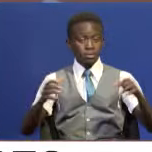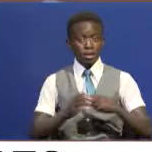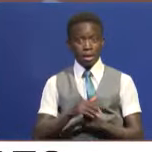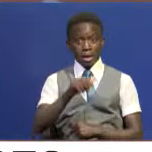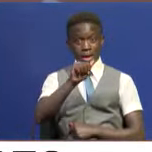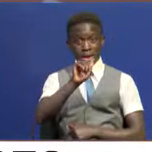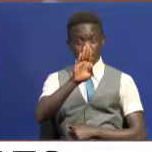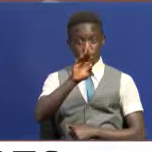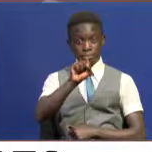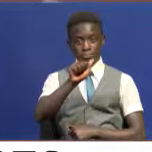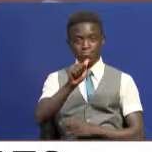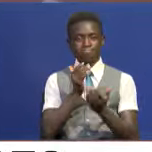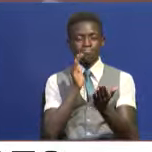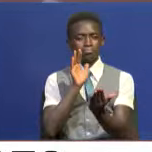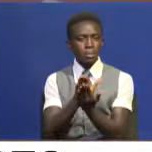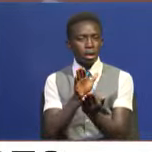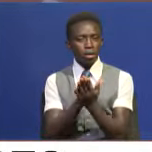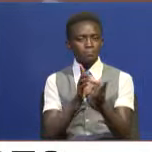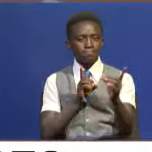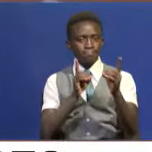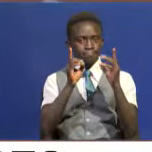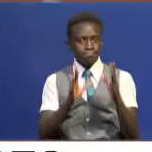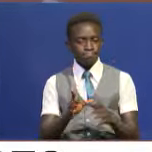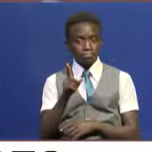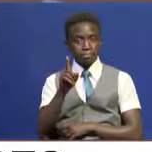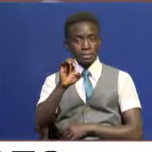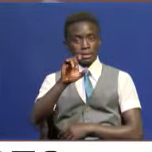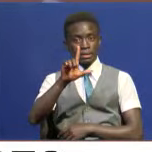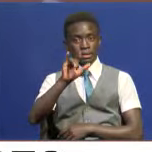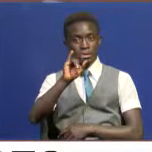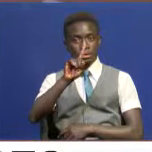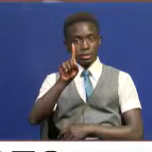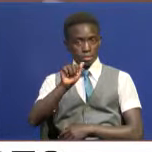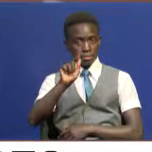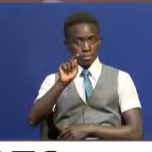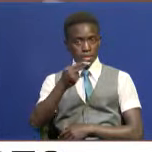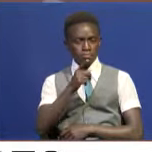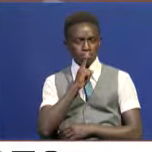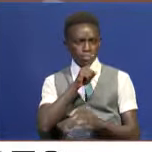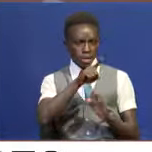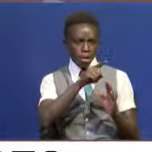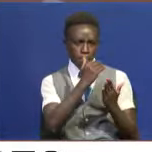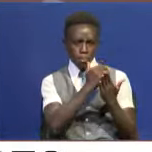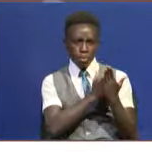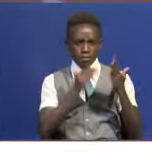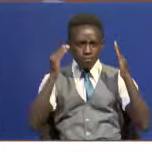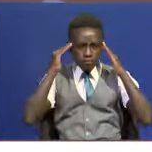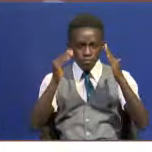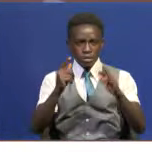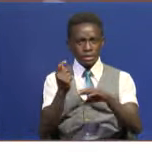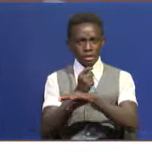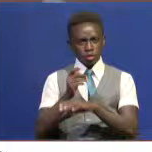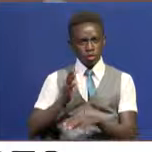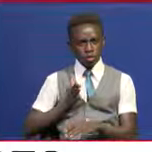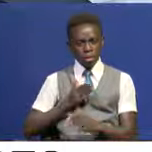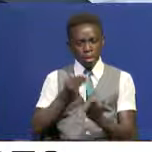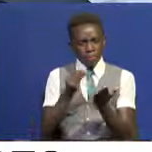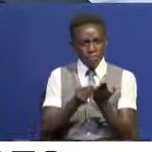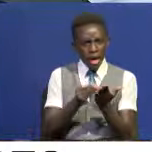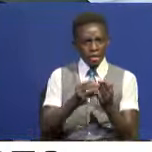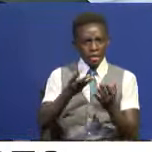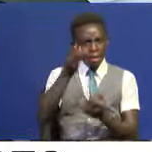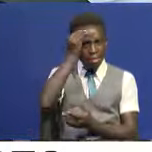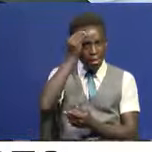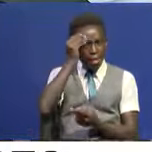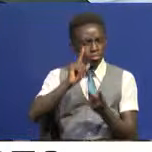Business Director Elizabeth Wasunna says the program will focus on training women on financial literacy and entrepreneurship.